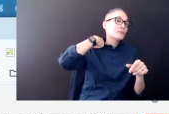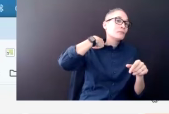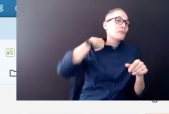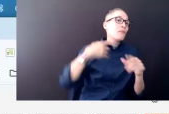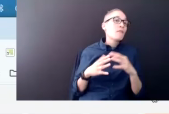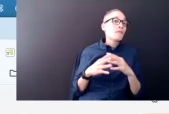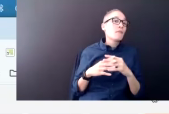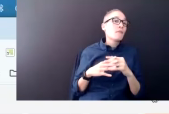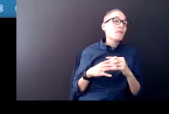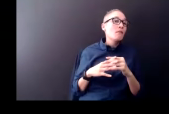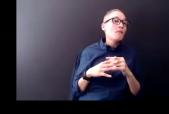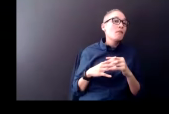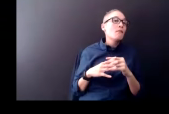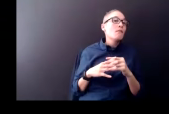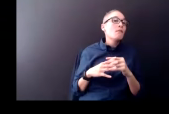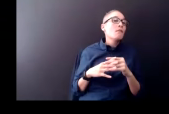yep.